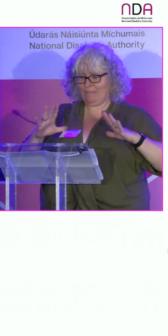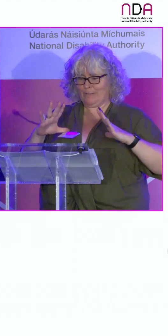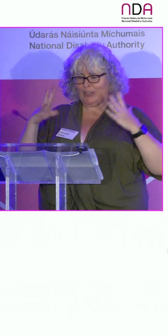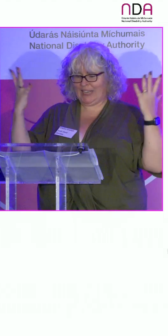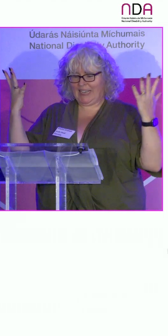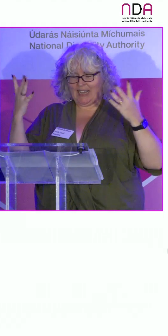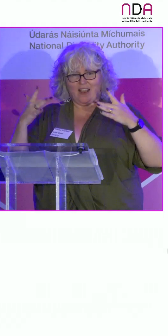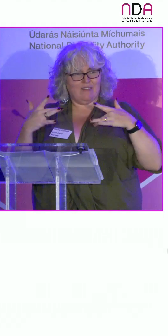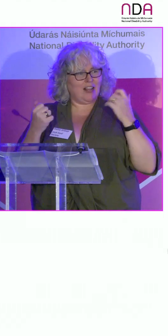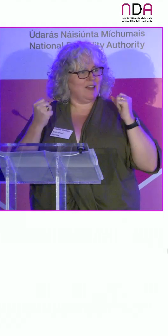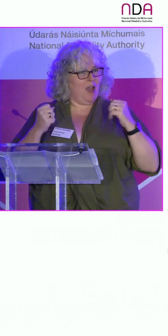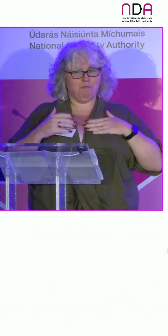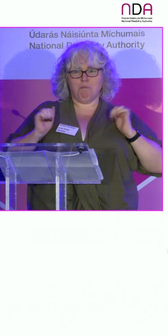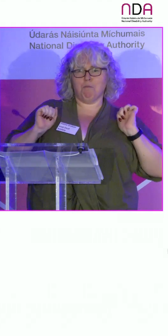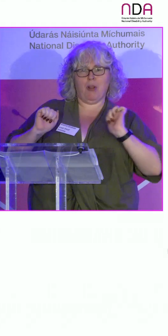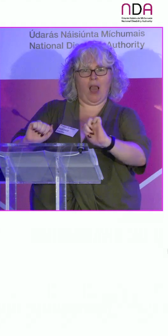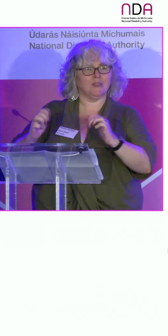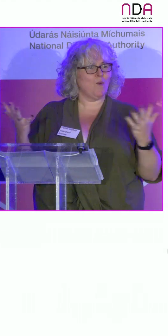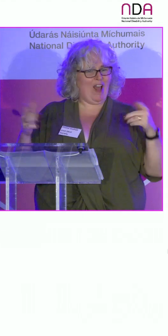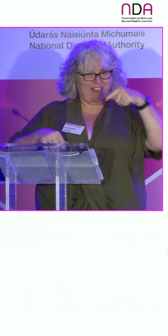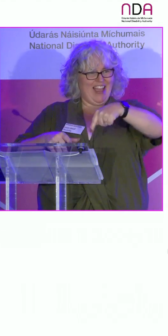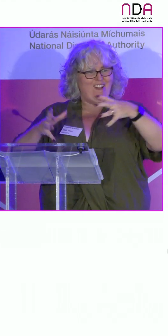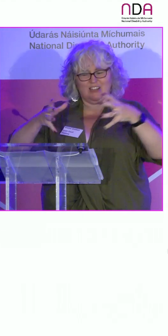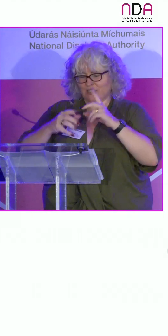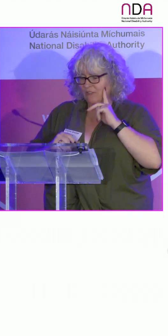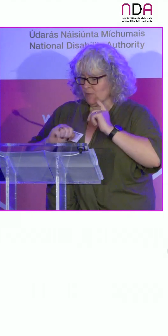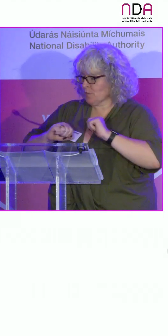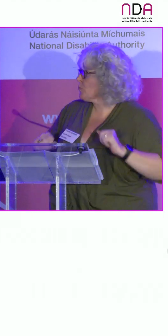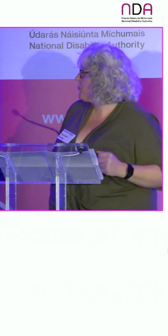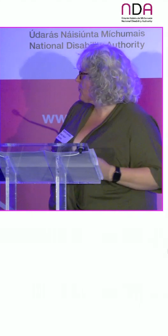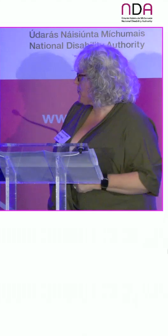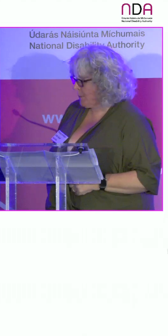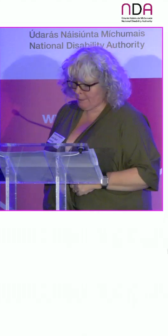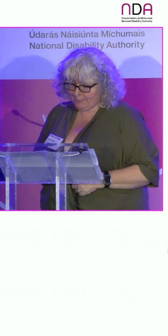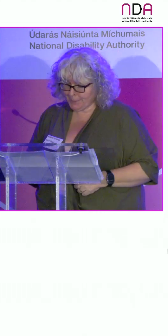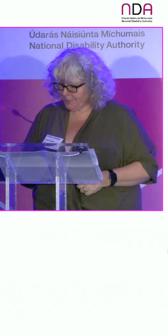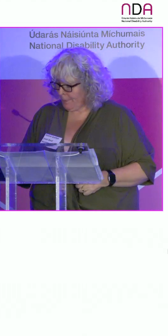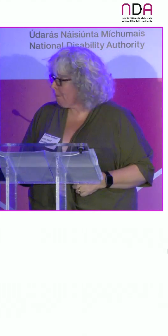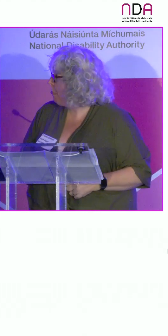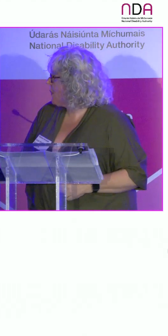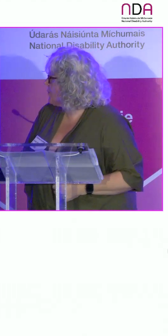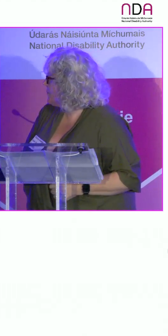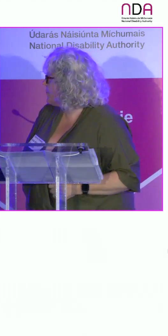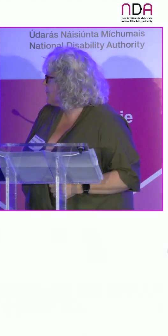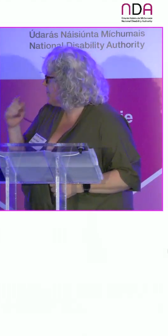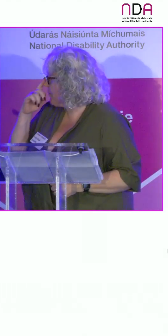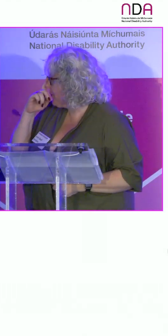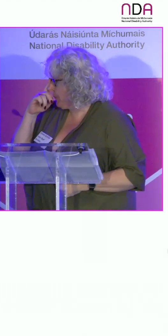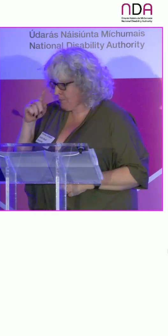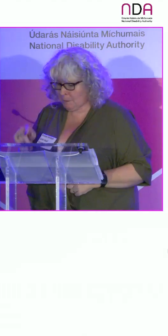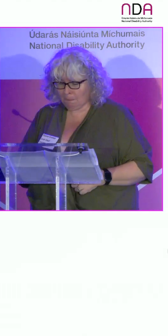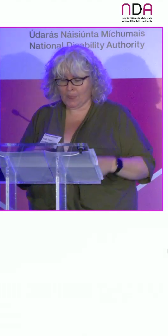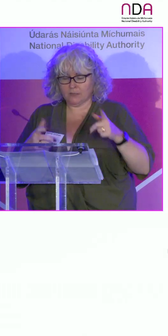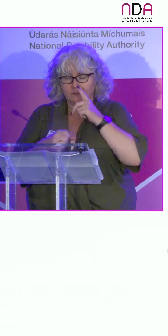Sometimes for us in deaf spaces, there are no communication barriers. There's no blockages for spaces like this.